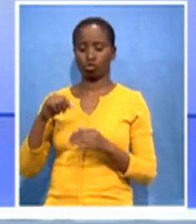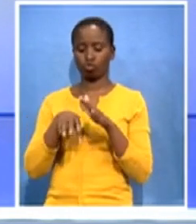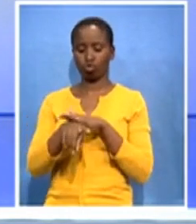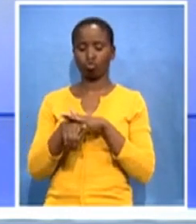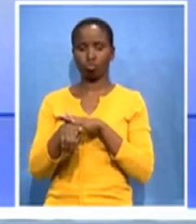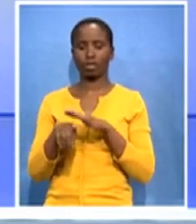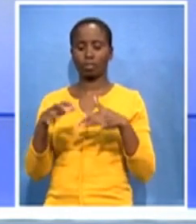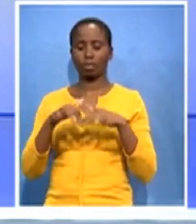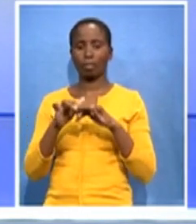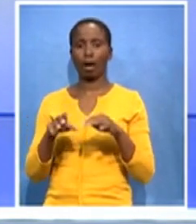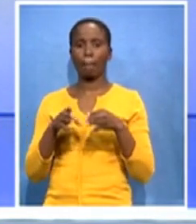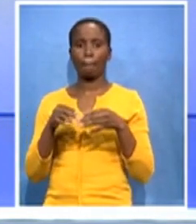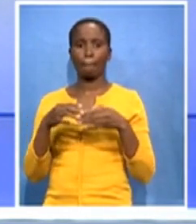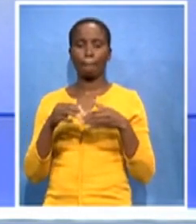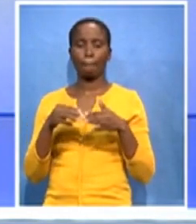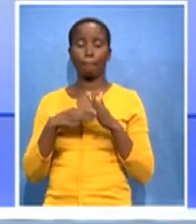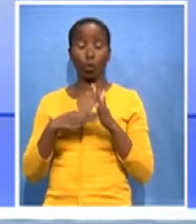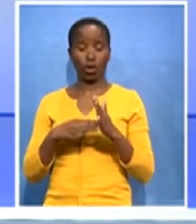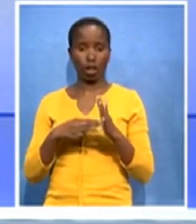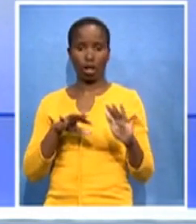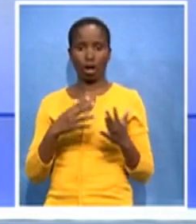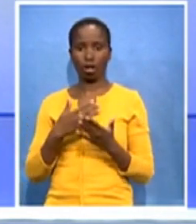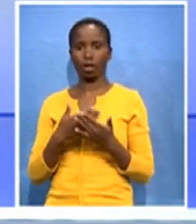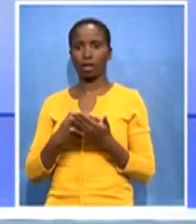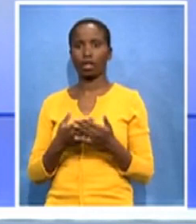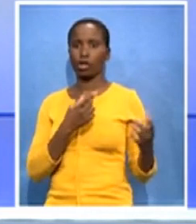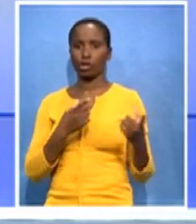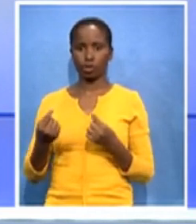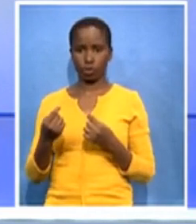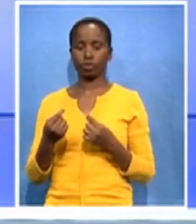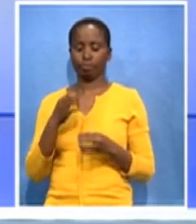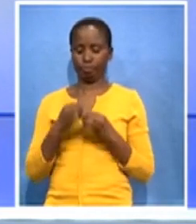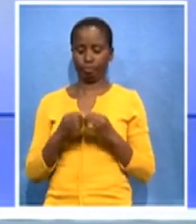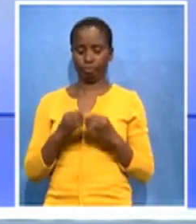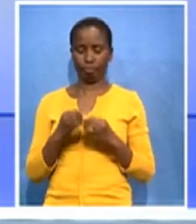integrated service delivery that speaks to the urgency required to turn around